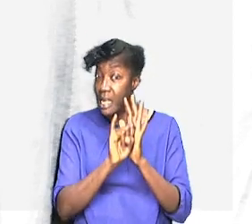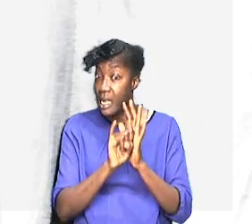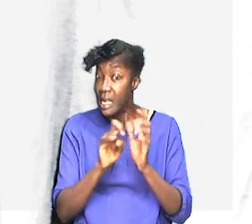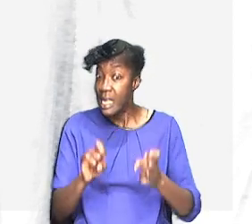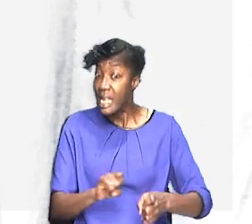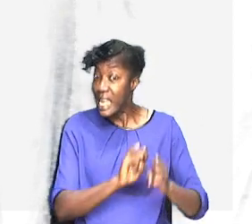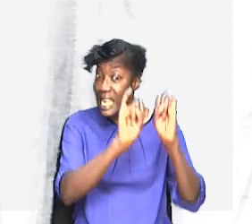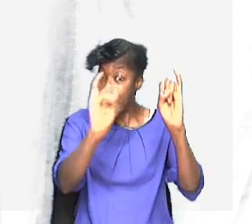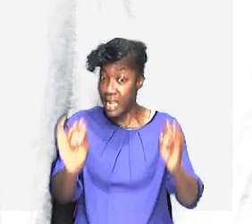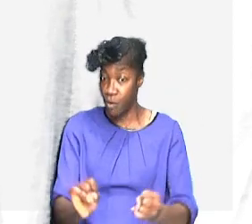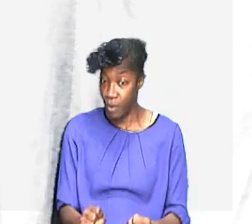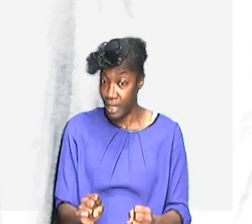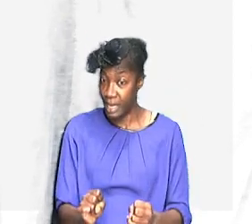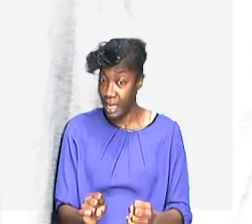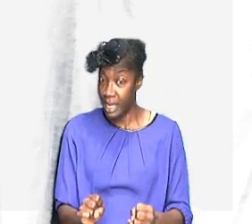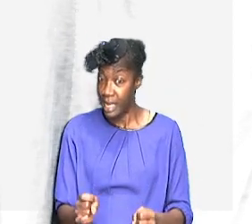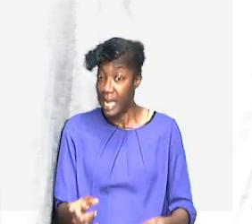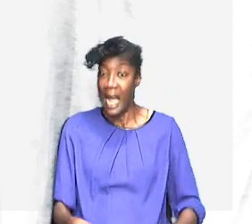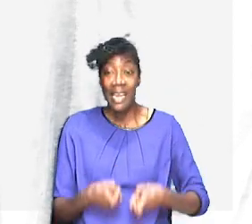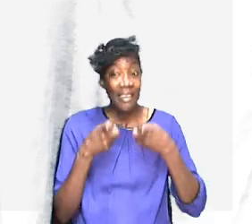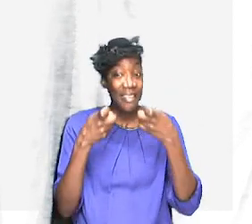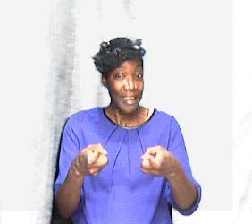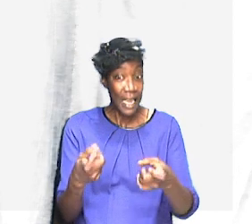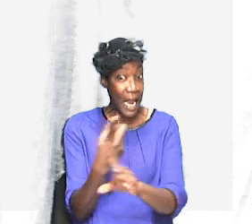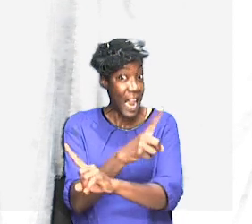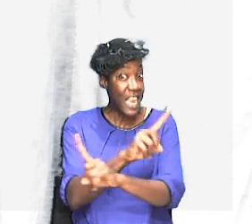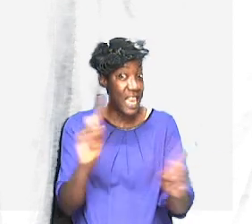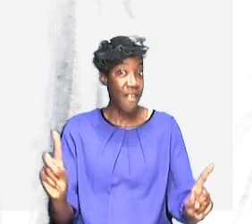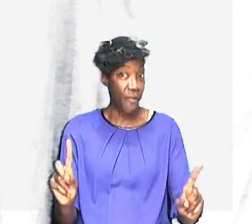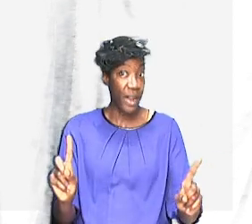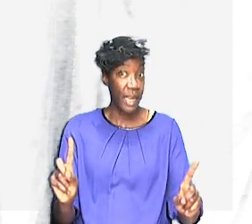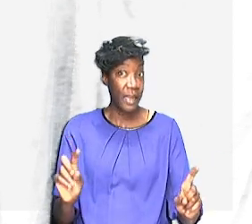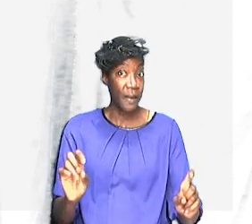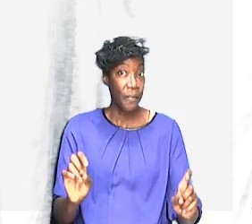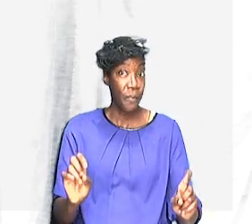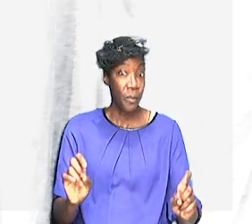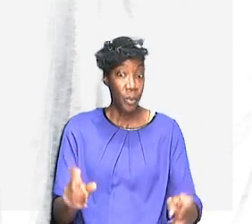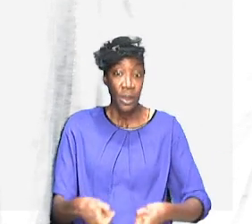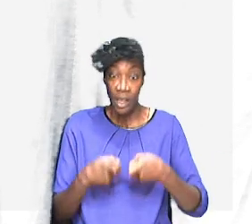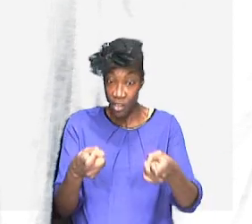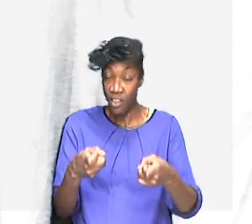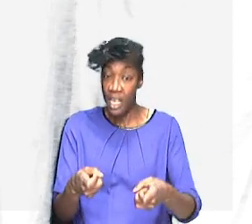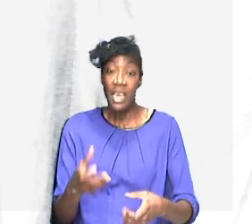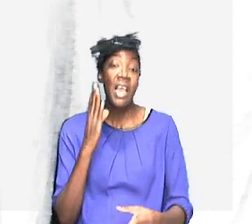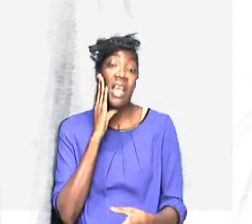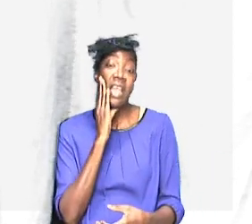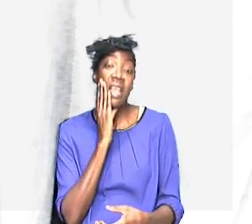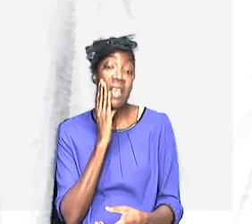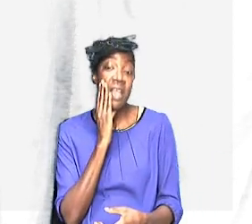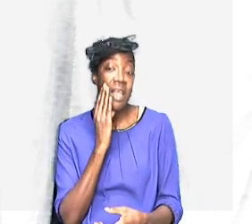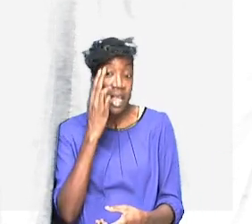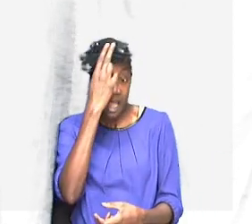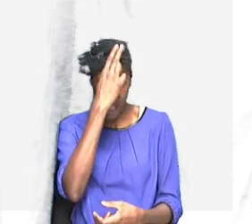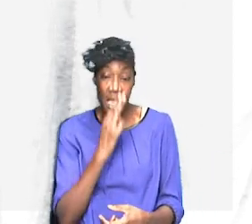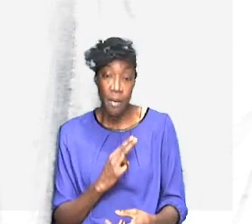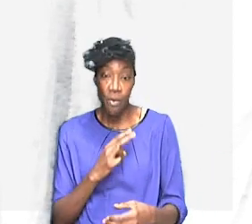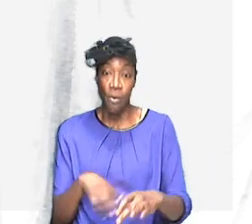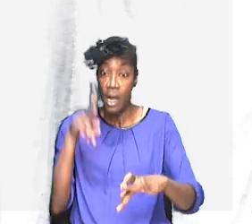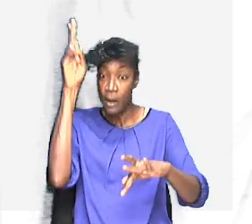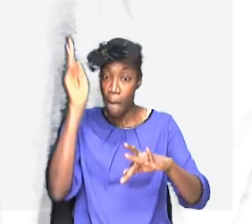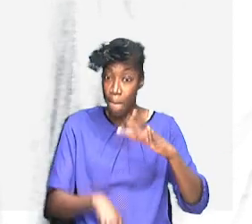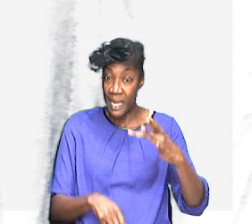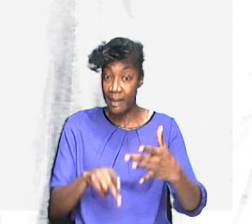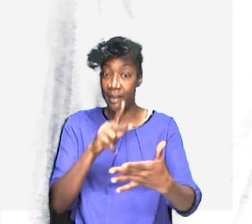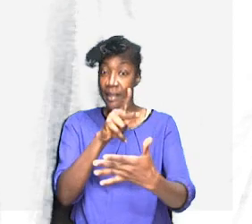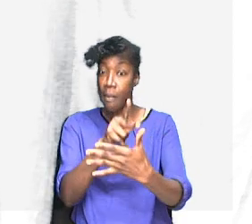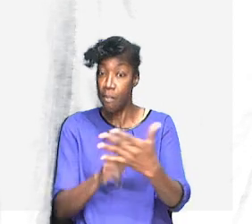between the term iniquity and sin. So sin comes from a Hebrew word which actually means to miss the mark.